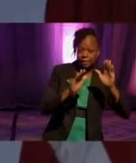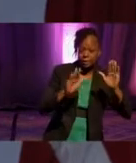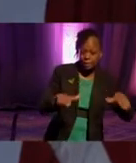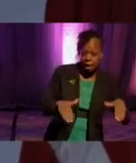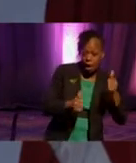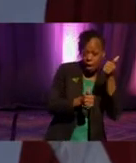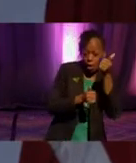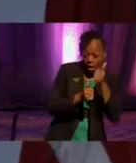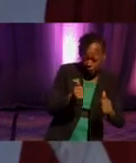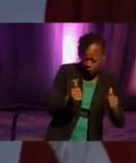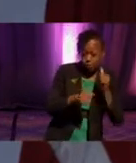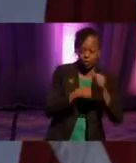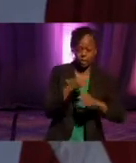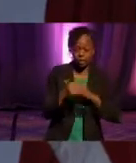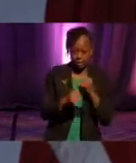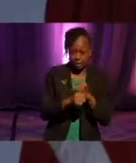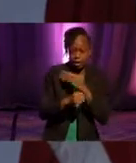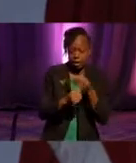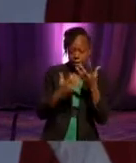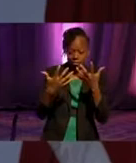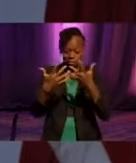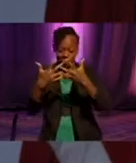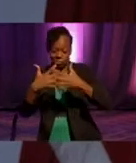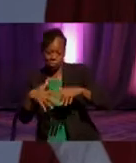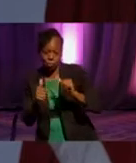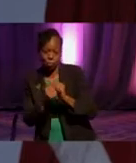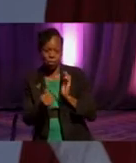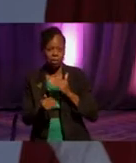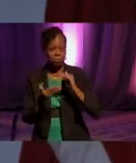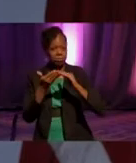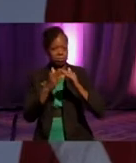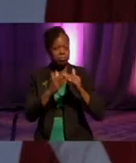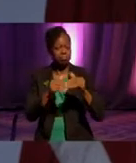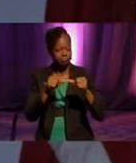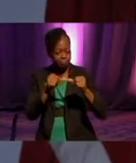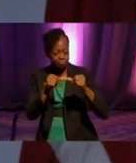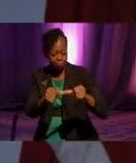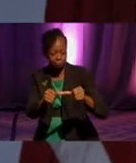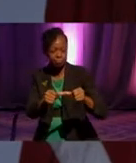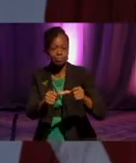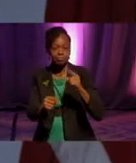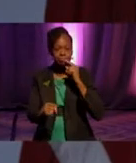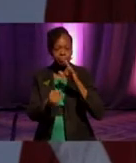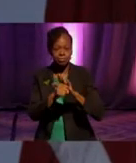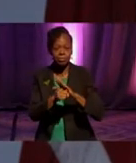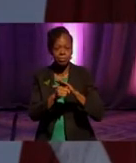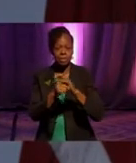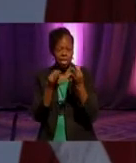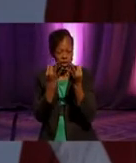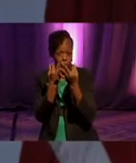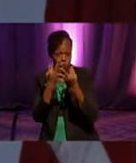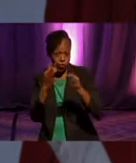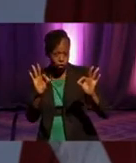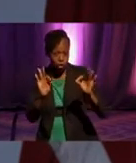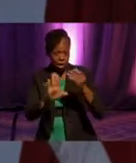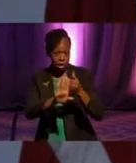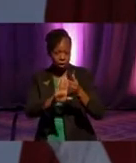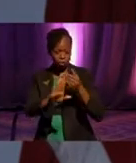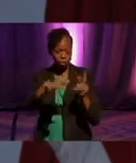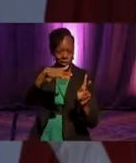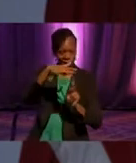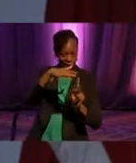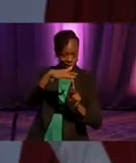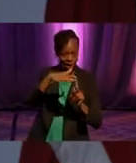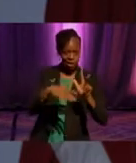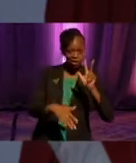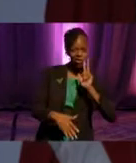And in line with our city's longstanding commitment to free preschool, or free pre-K3 is what I